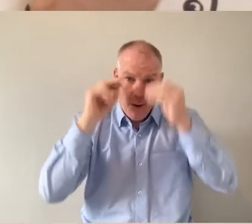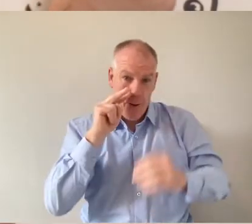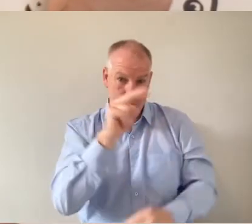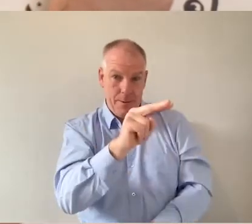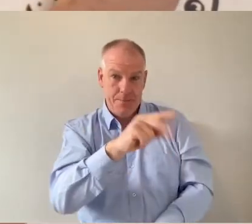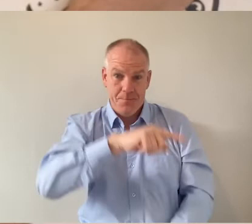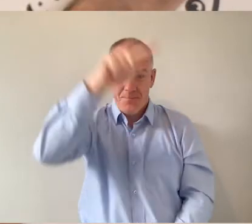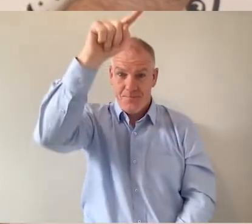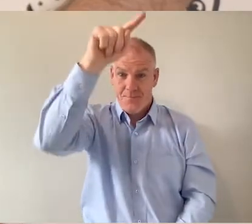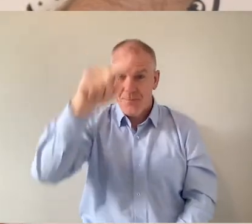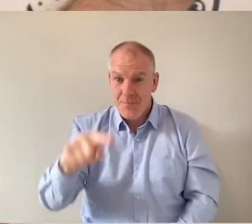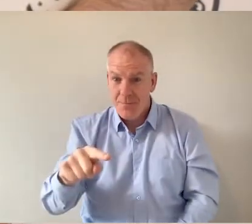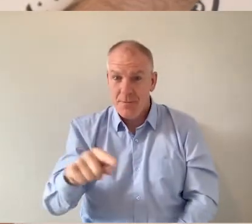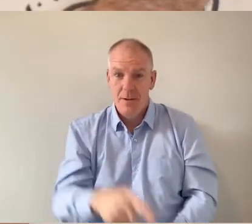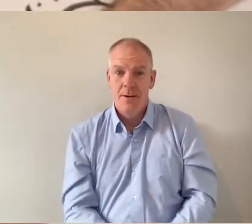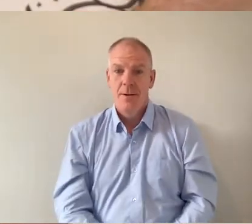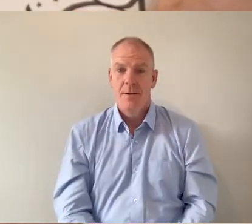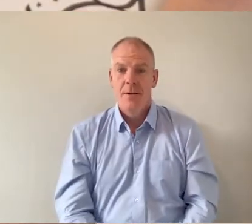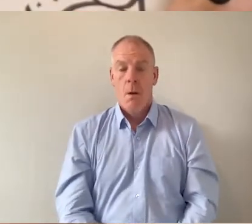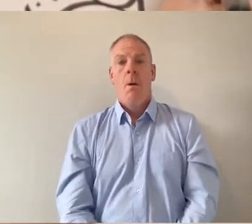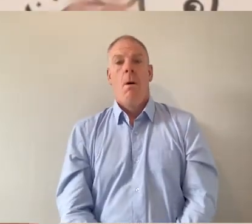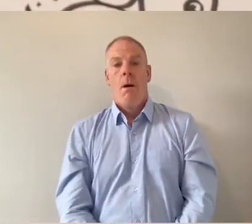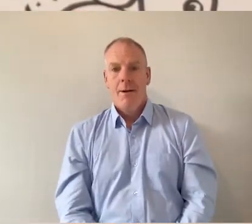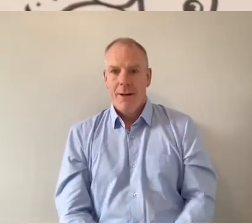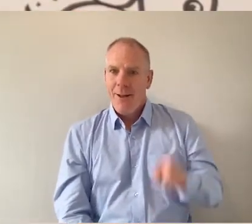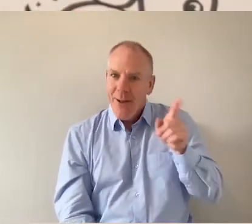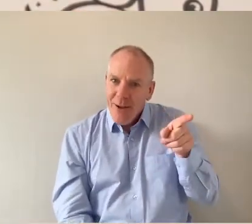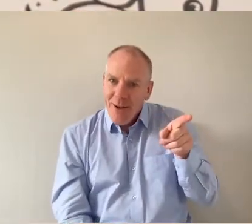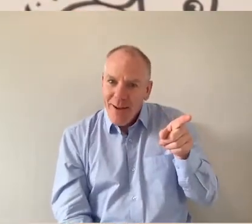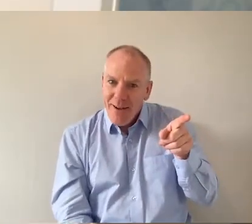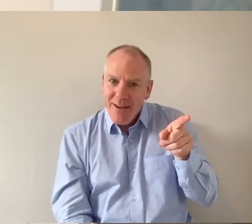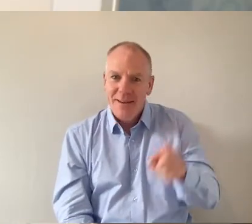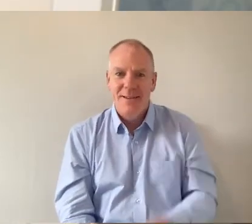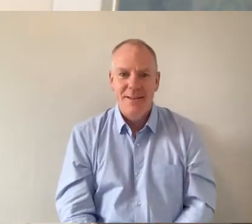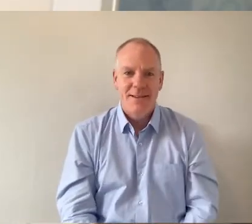this. It's going to go up and then down like that.